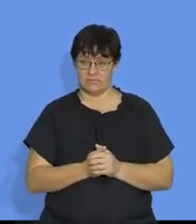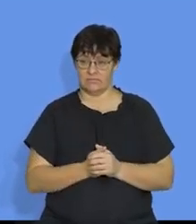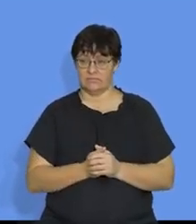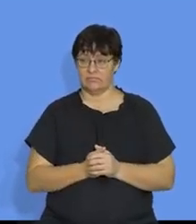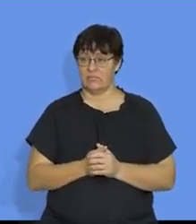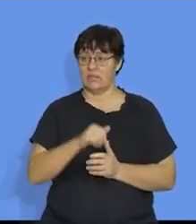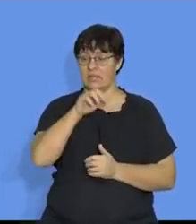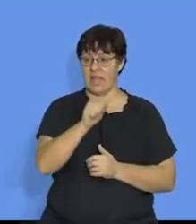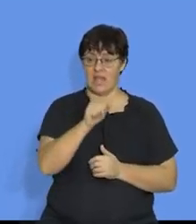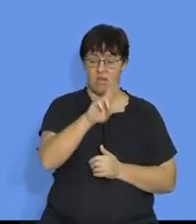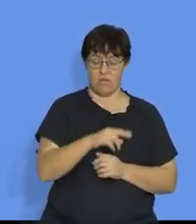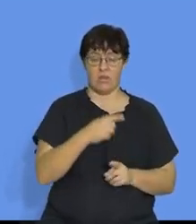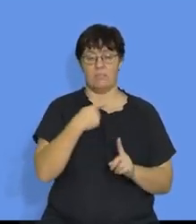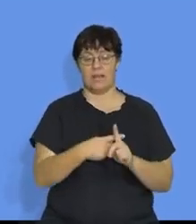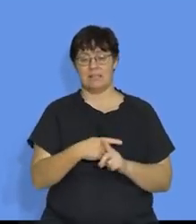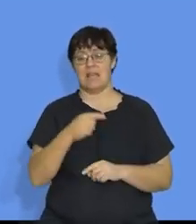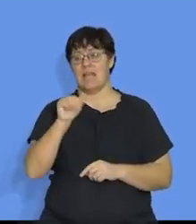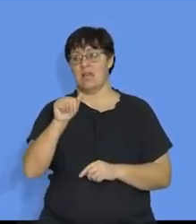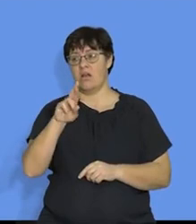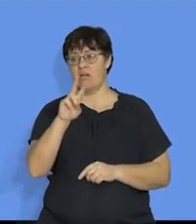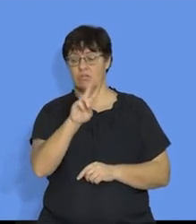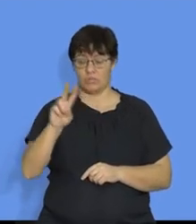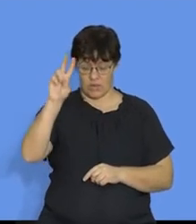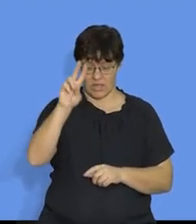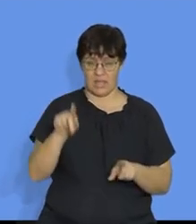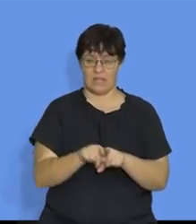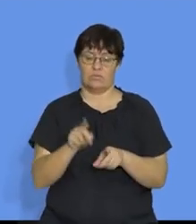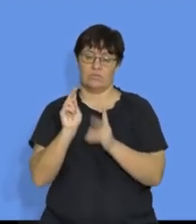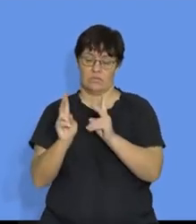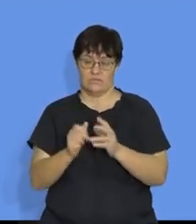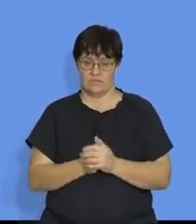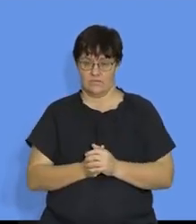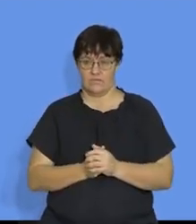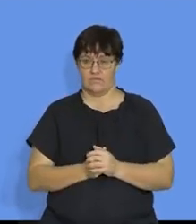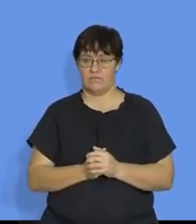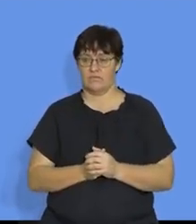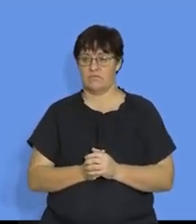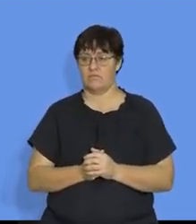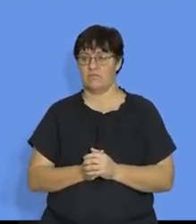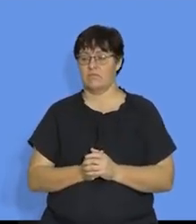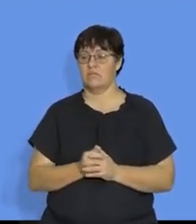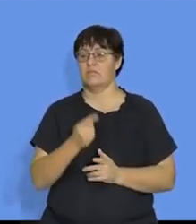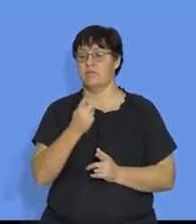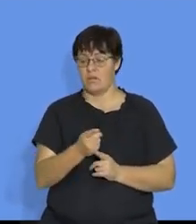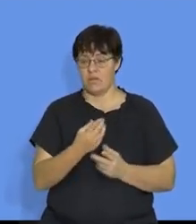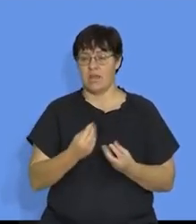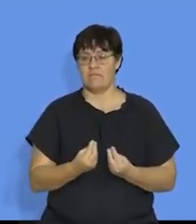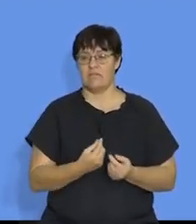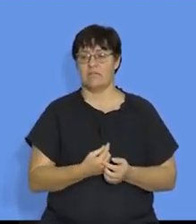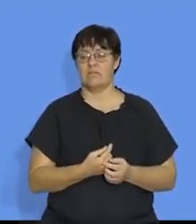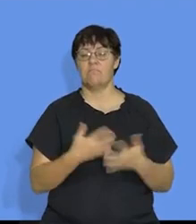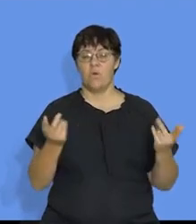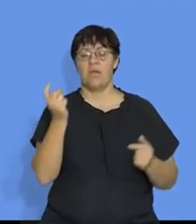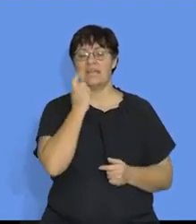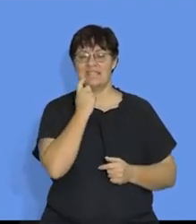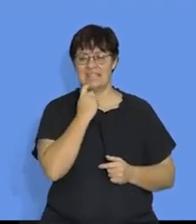So AR plus AR squared is equal to 12. This simultaneous equation has been made